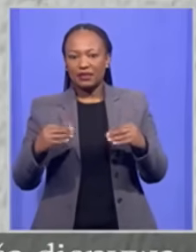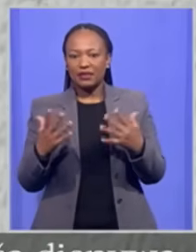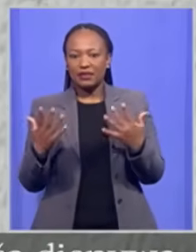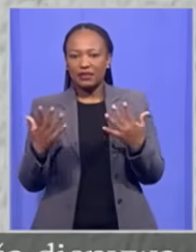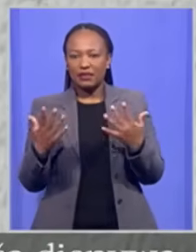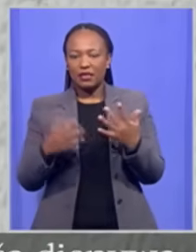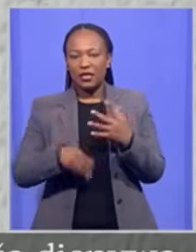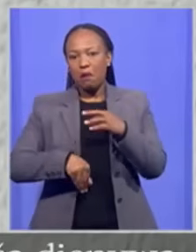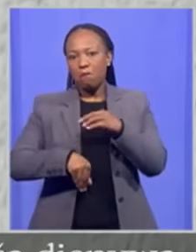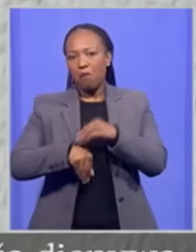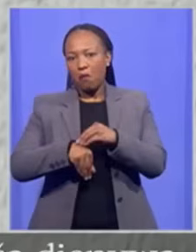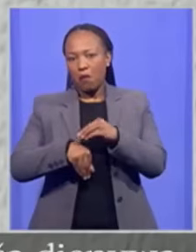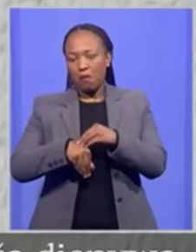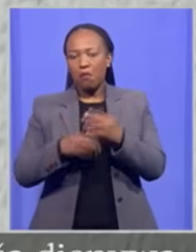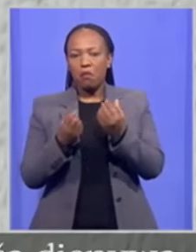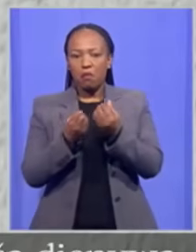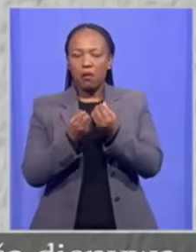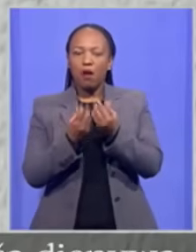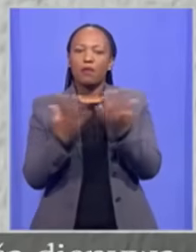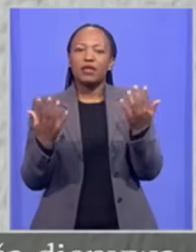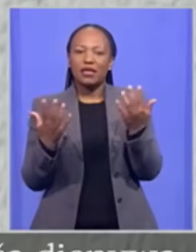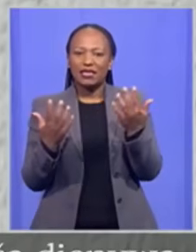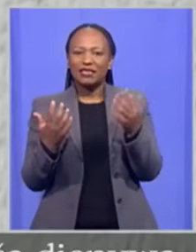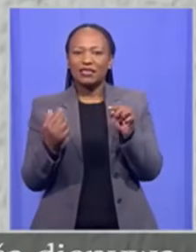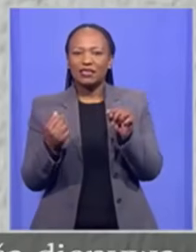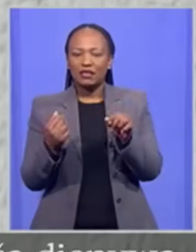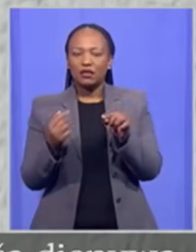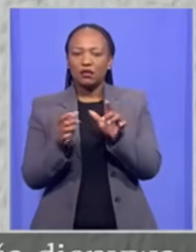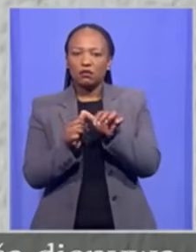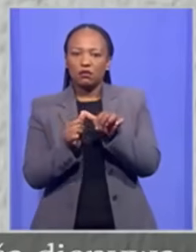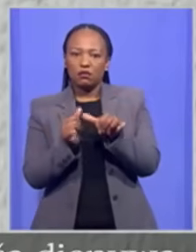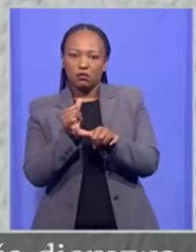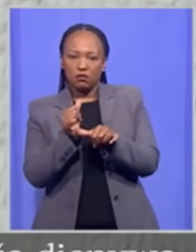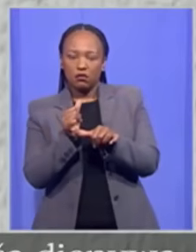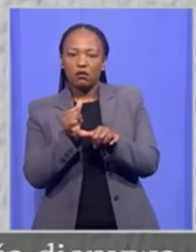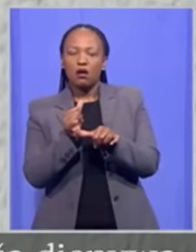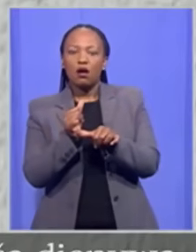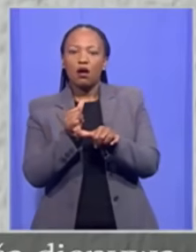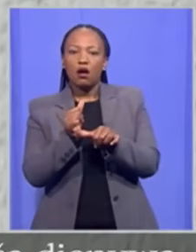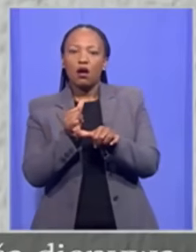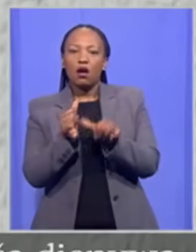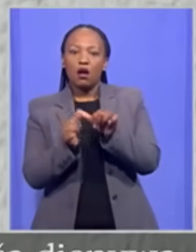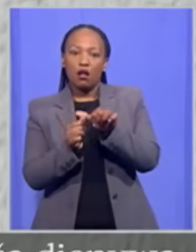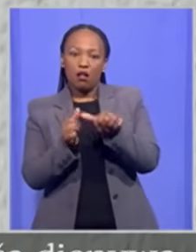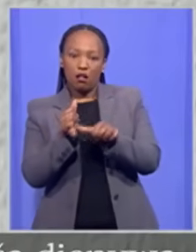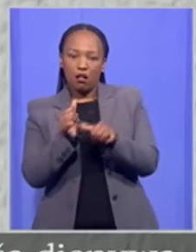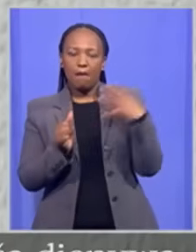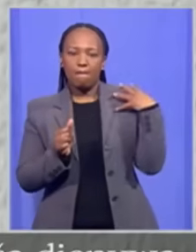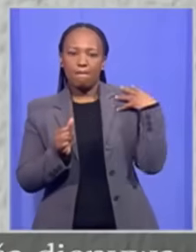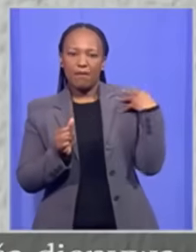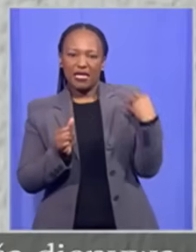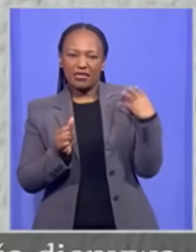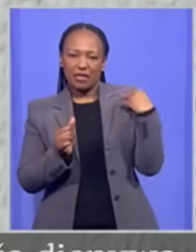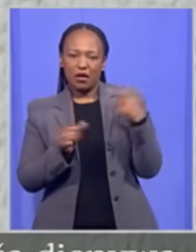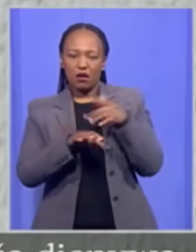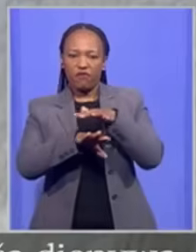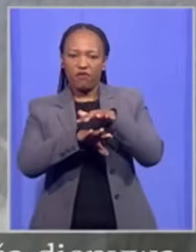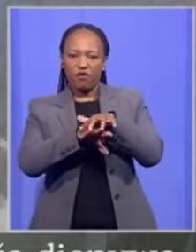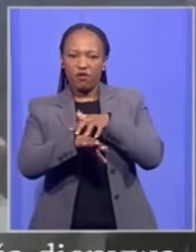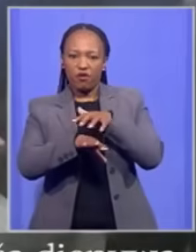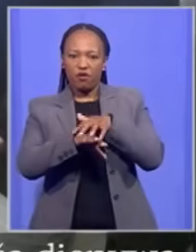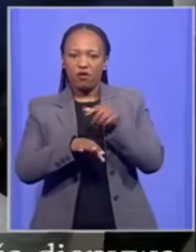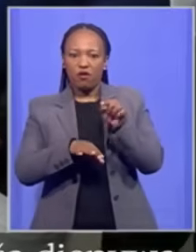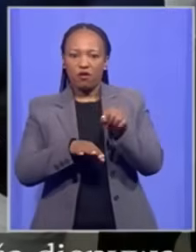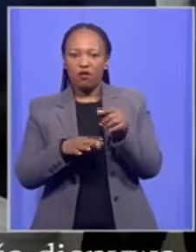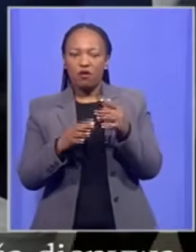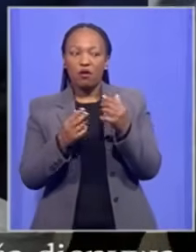mathata a bona ke a makakang. Ke ka fao mokatšatona wa kgoro ya temo a beng a tlile a etetse plekeng